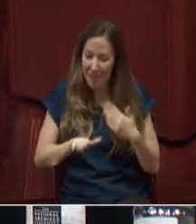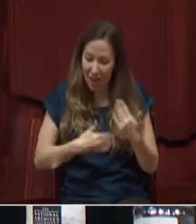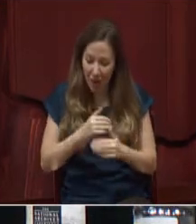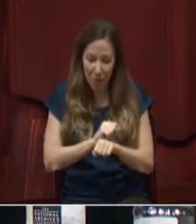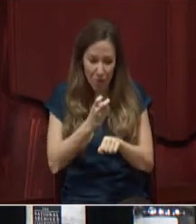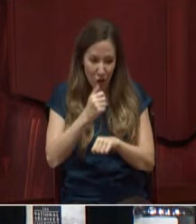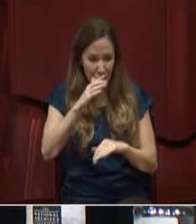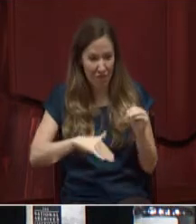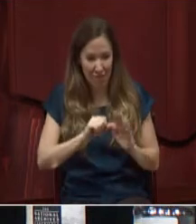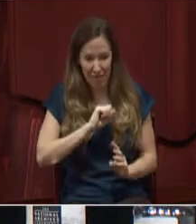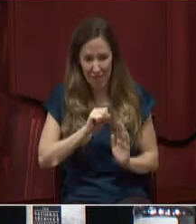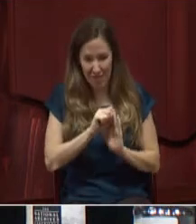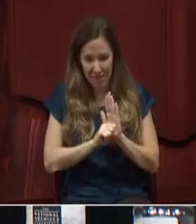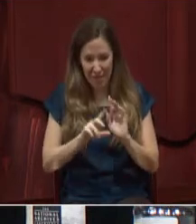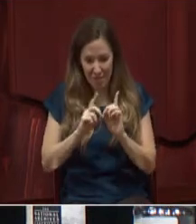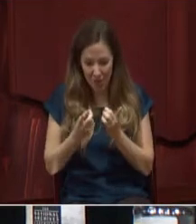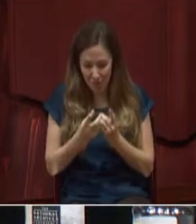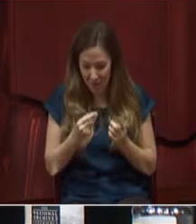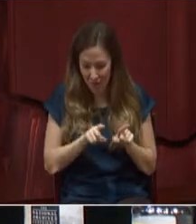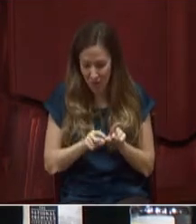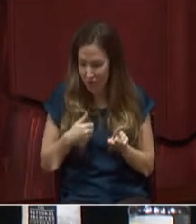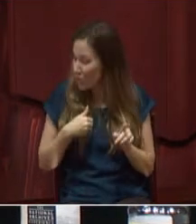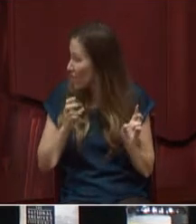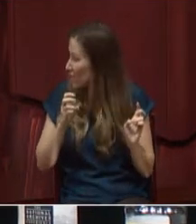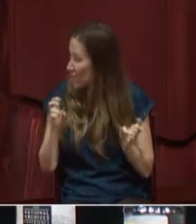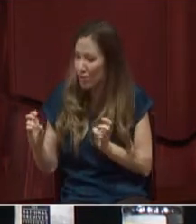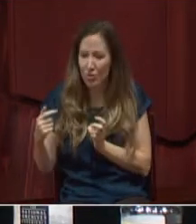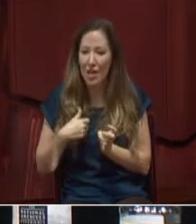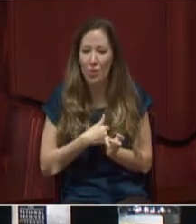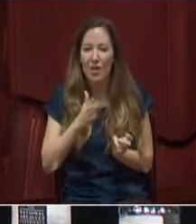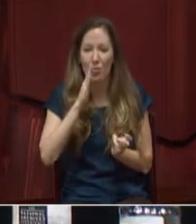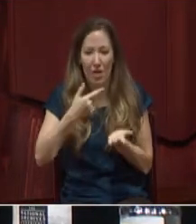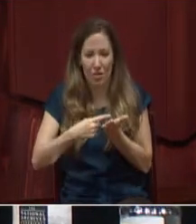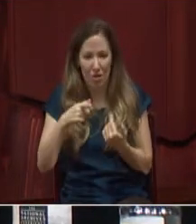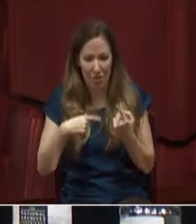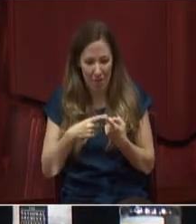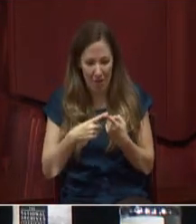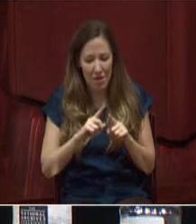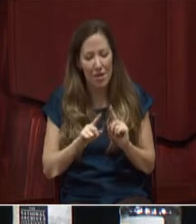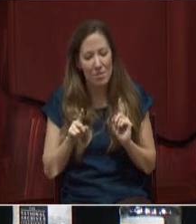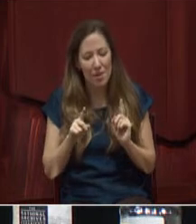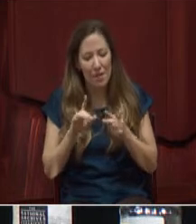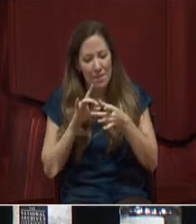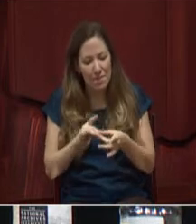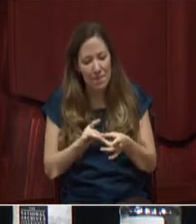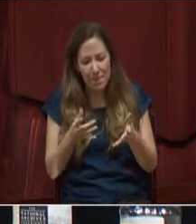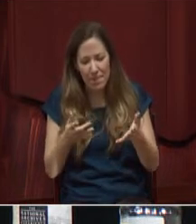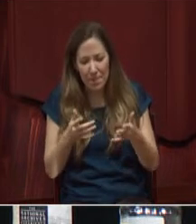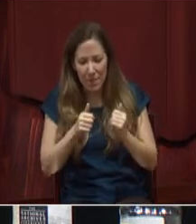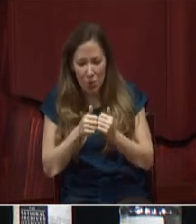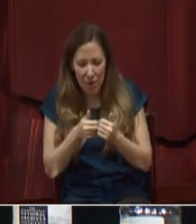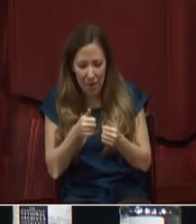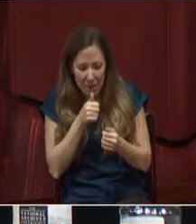Department. Then you had issues we'll get into that lent themselves to close-knit operations and